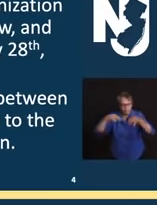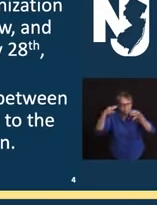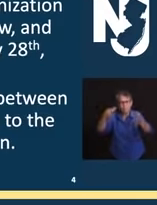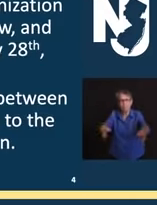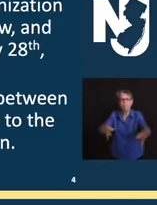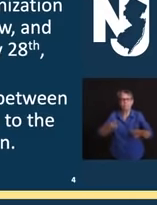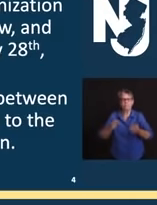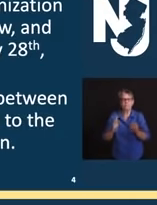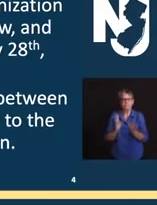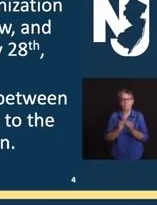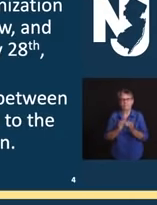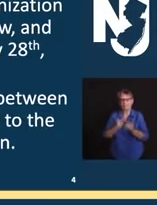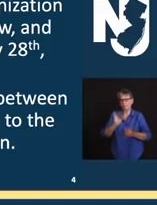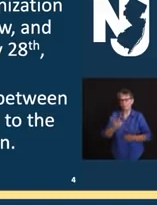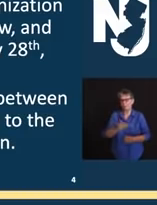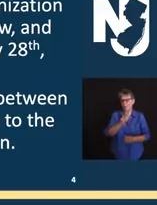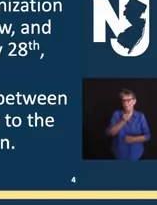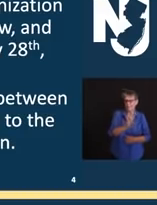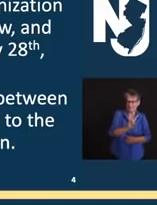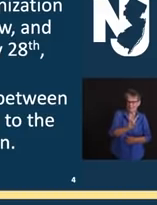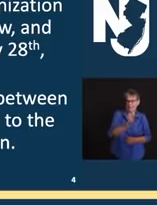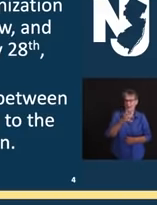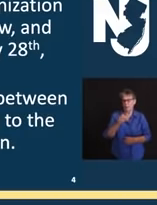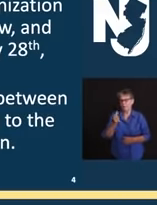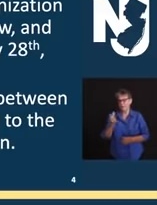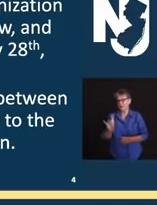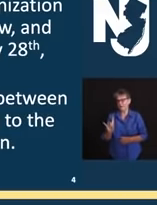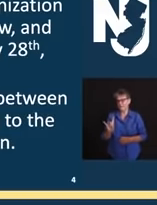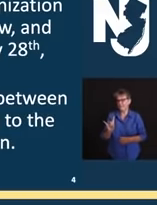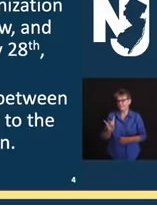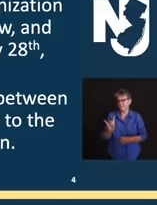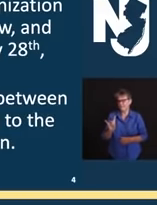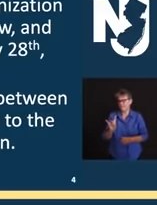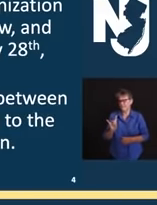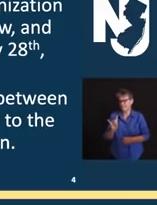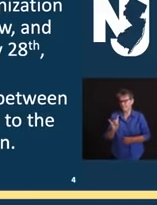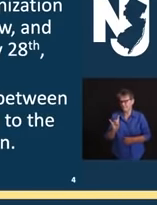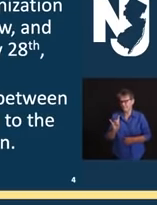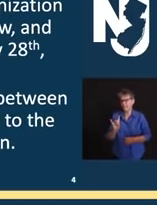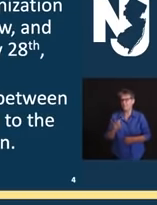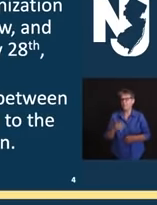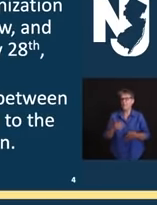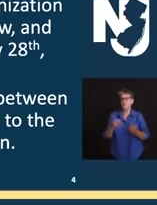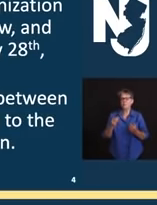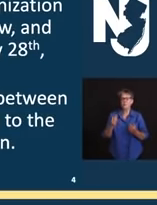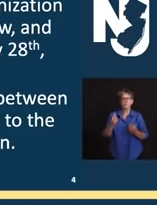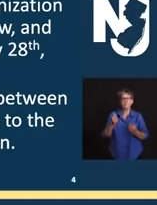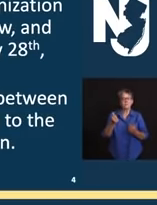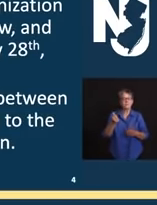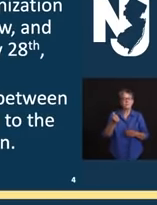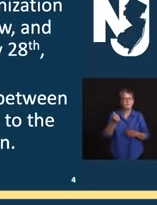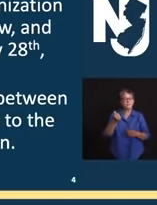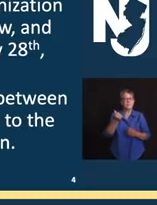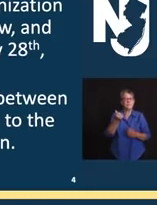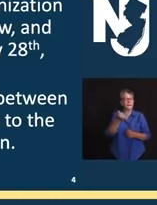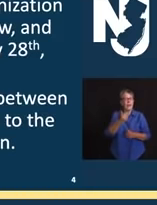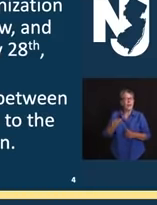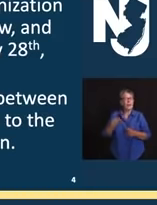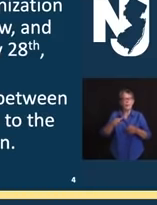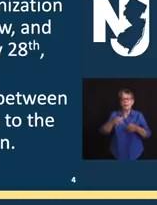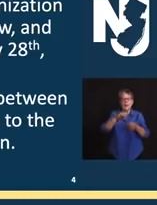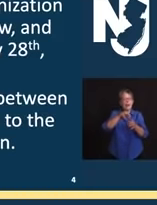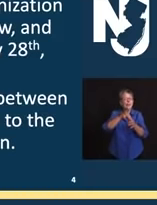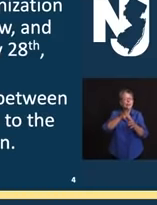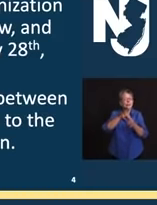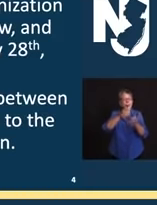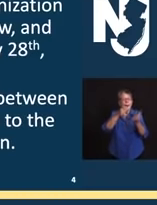vacancy, to the November 3rd general election. Given the public health challenges of in-person voting in a pandemic,